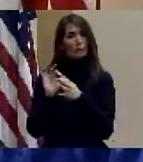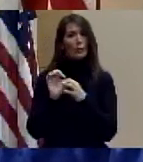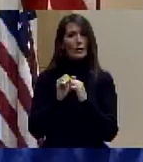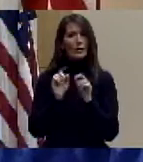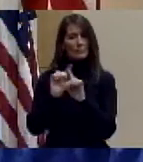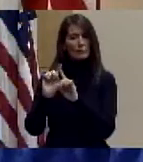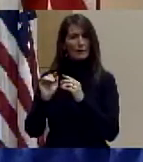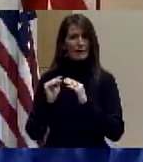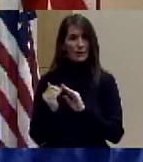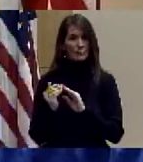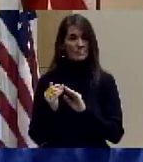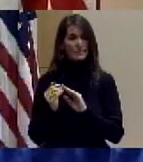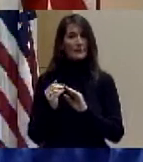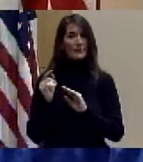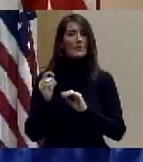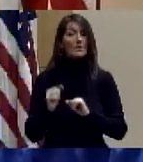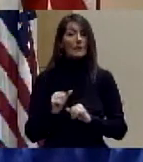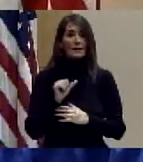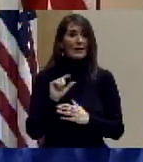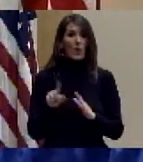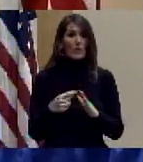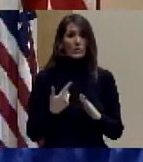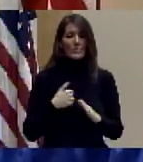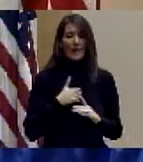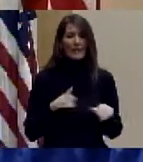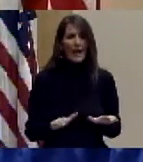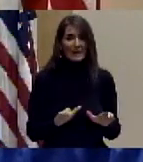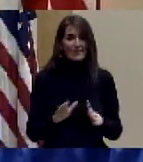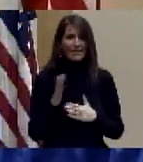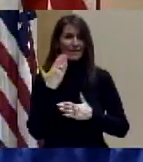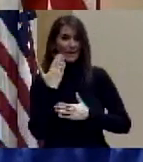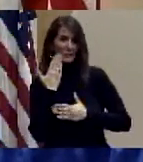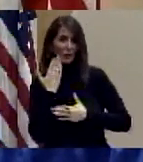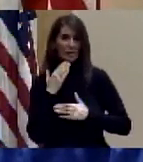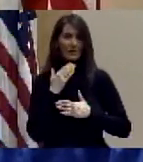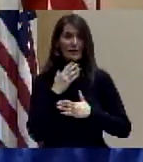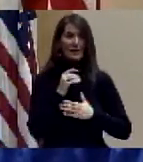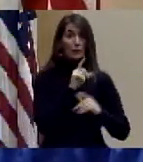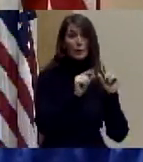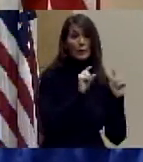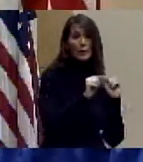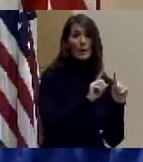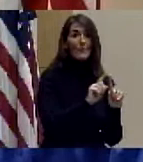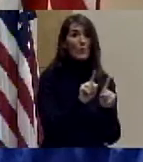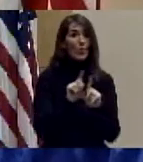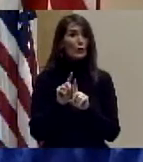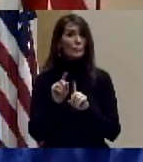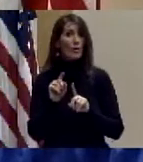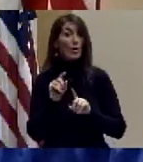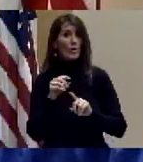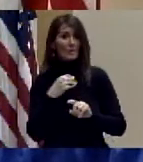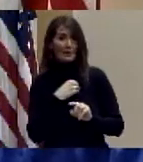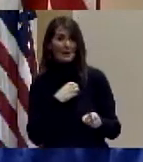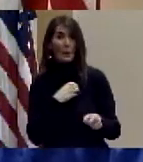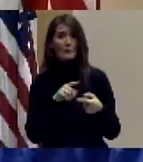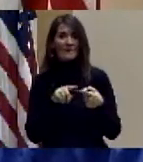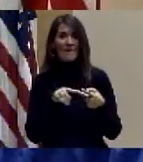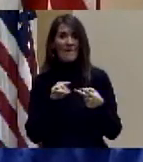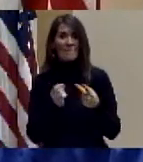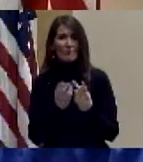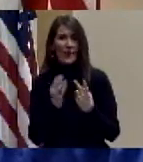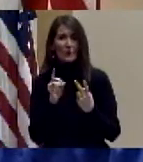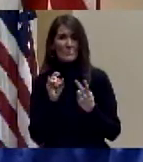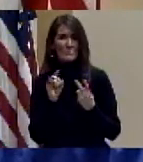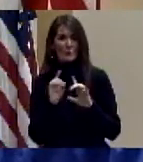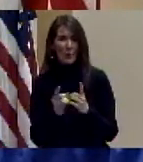Today, not only does the town itself have an active Facebook and Twitter presence, but the police department, fire